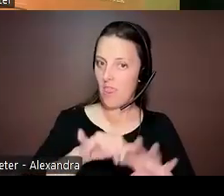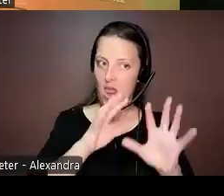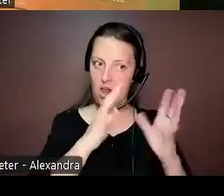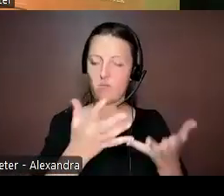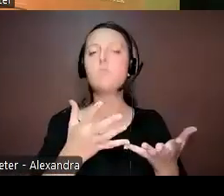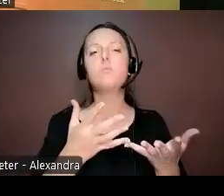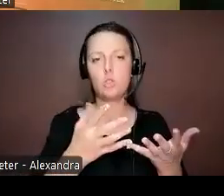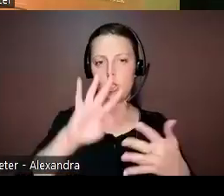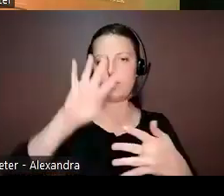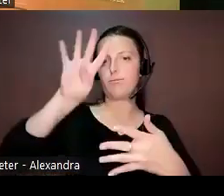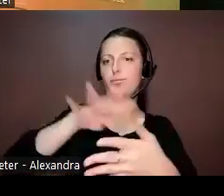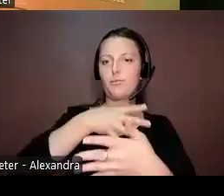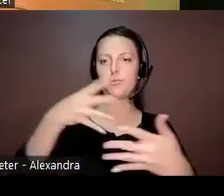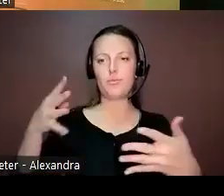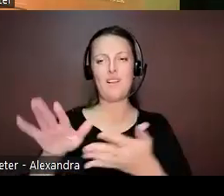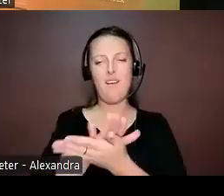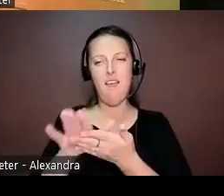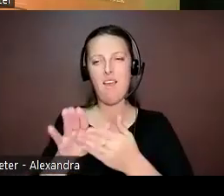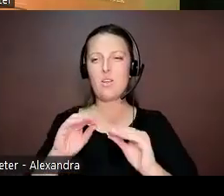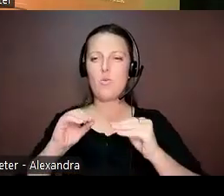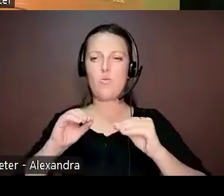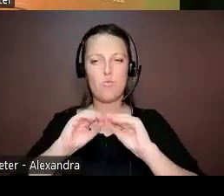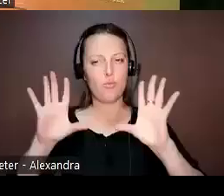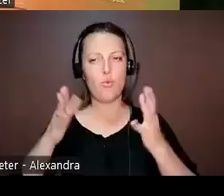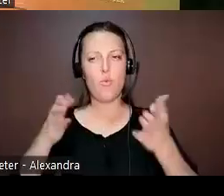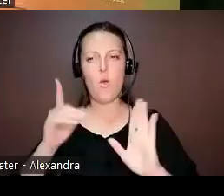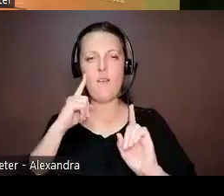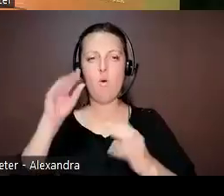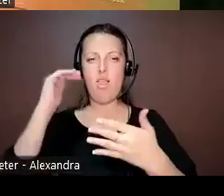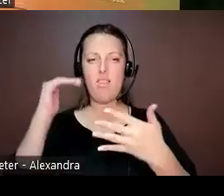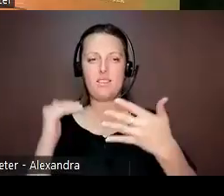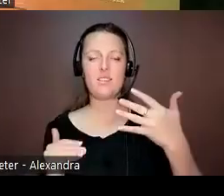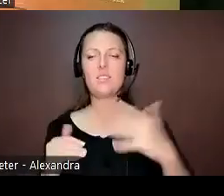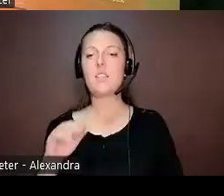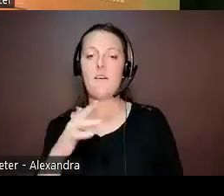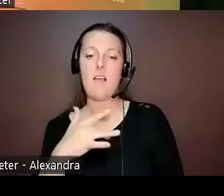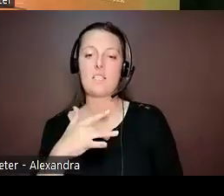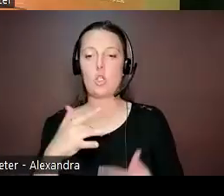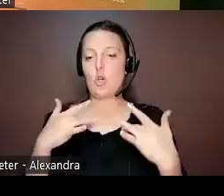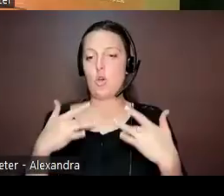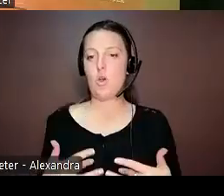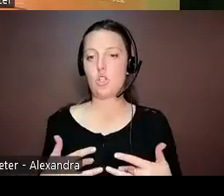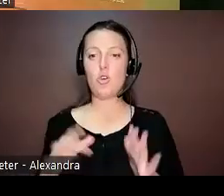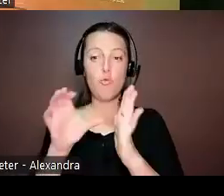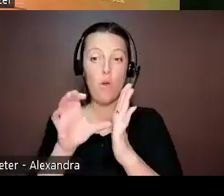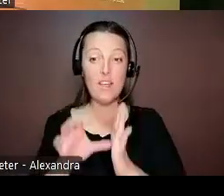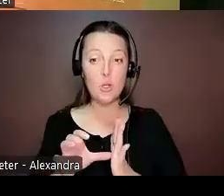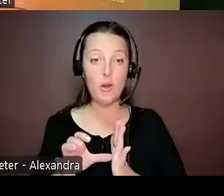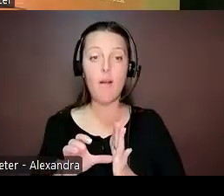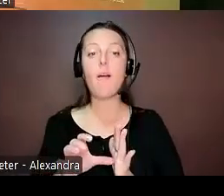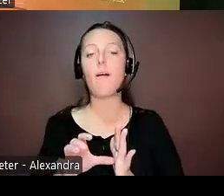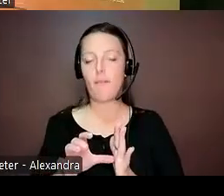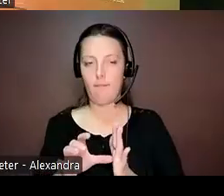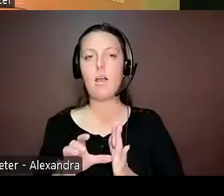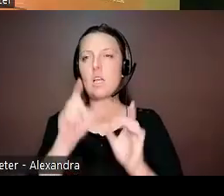of looking at the vascular depression criteria as a way of sort of matching to see, does